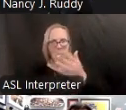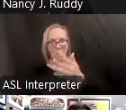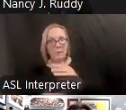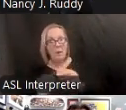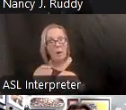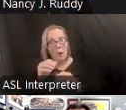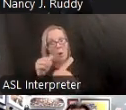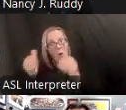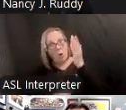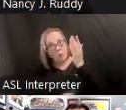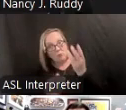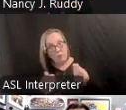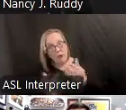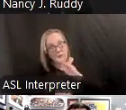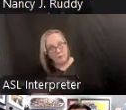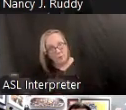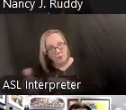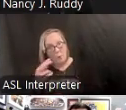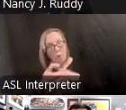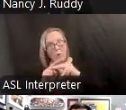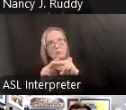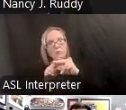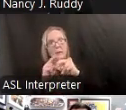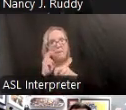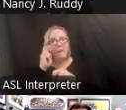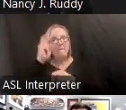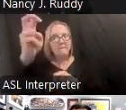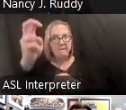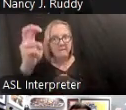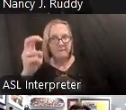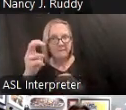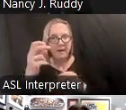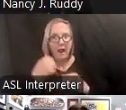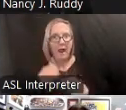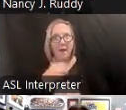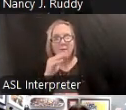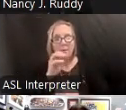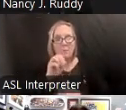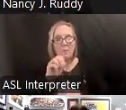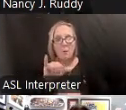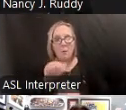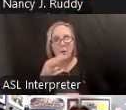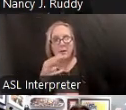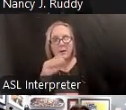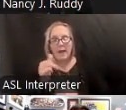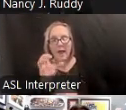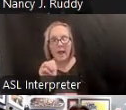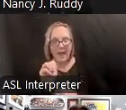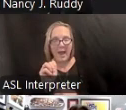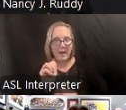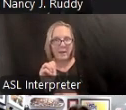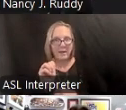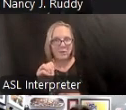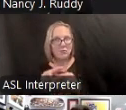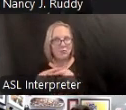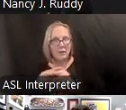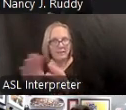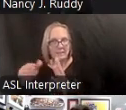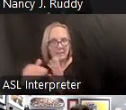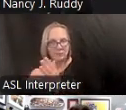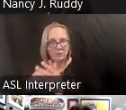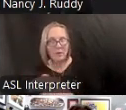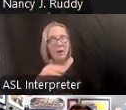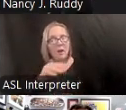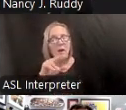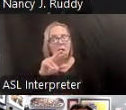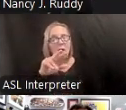located near major transportation hubs that include the Moynihan Train Hall, the Port Authority Bus Terminal, the 38th